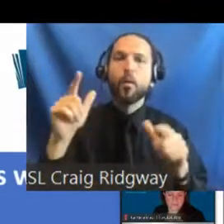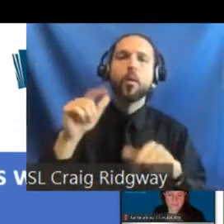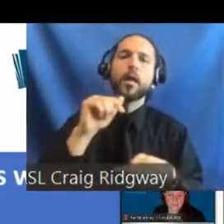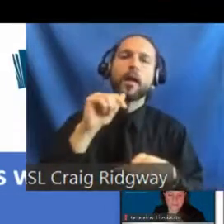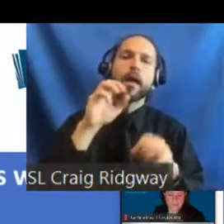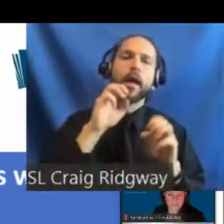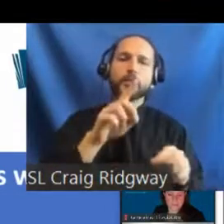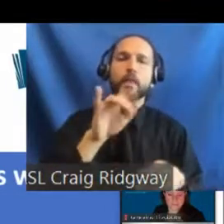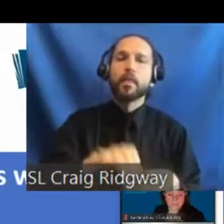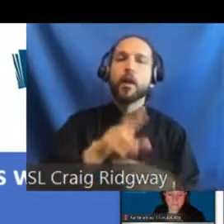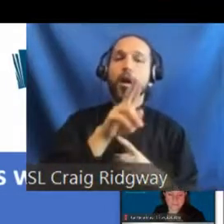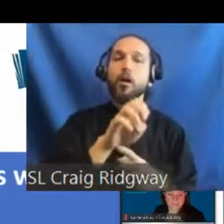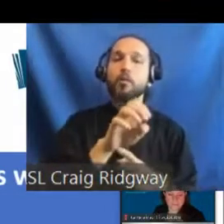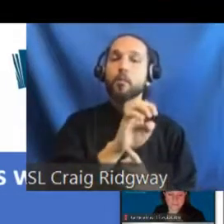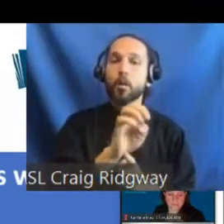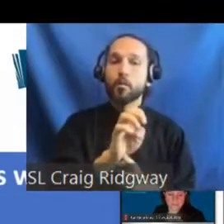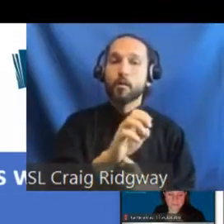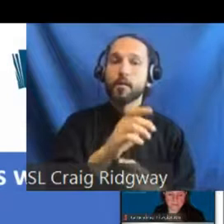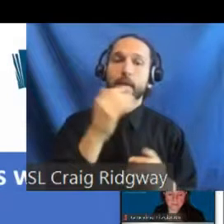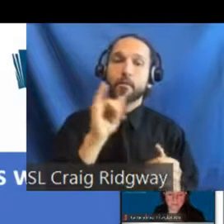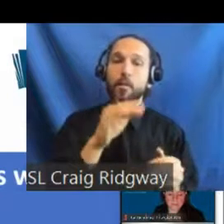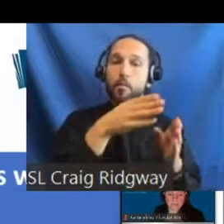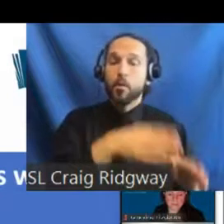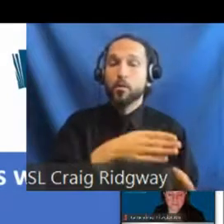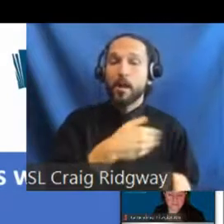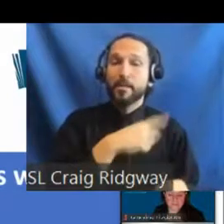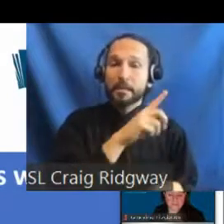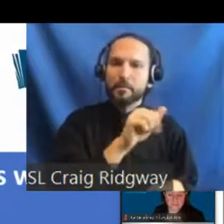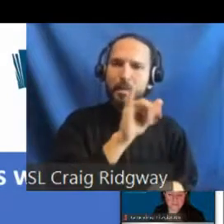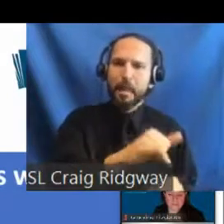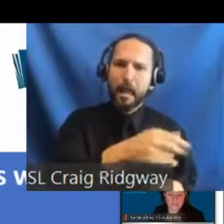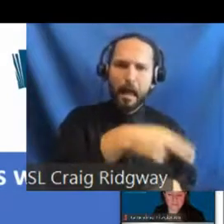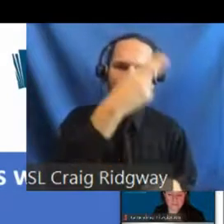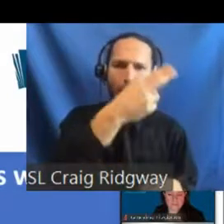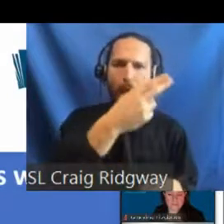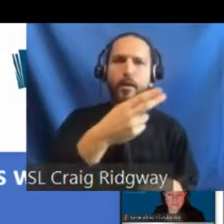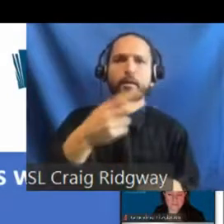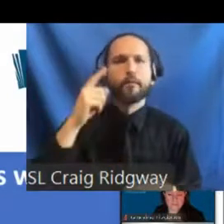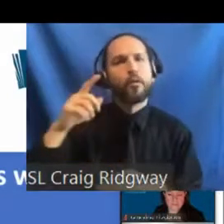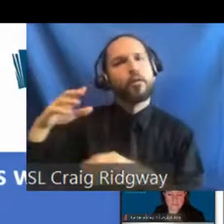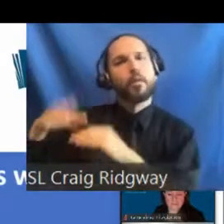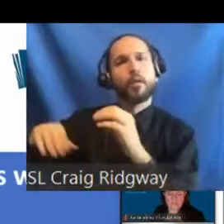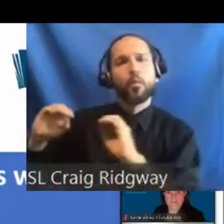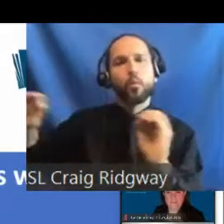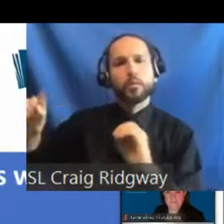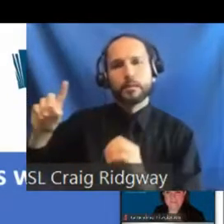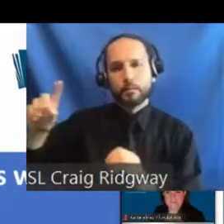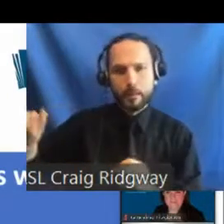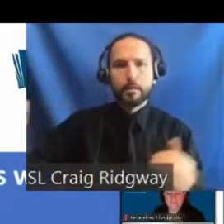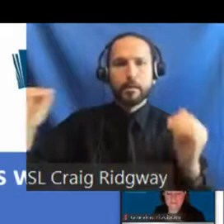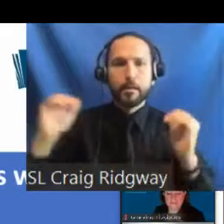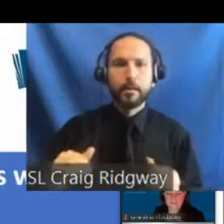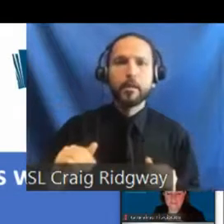unemployment rates for a person with a disability were higher than those for persons without a disability. Additionally, workers